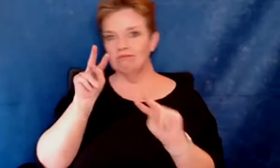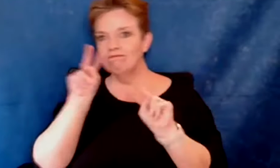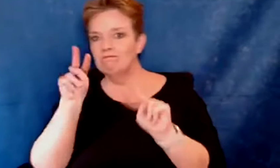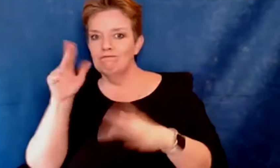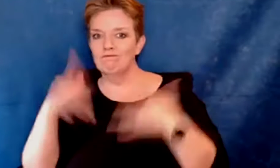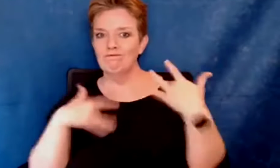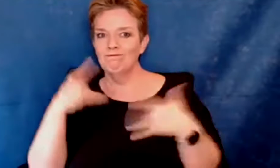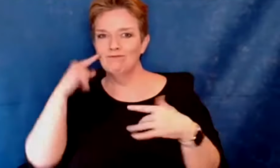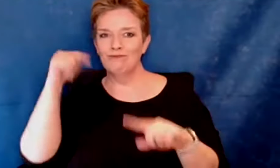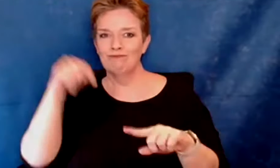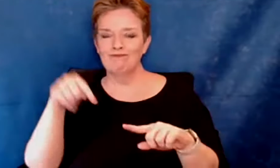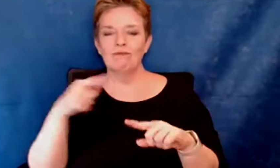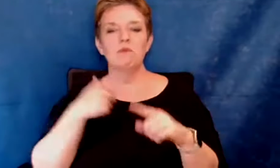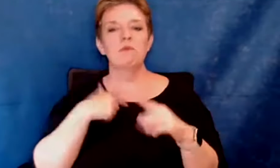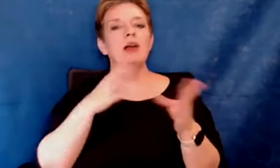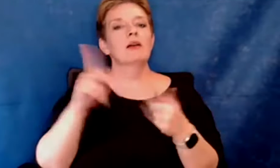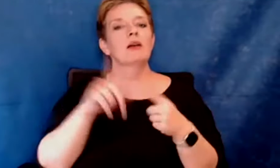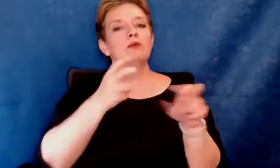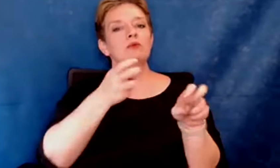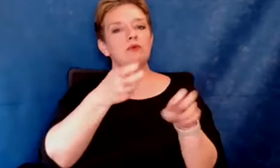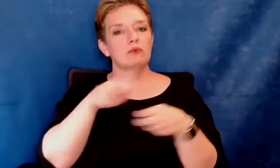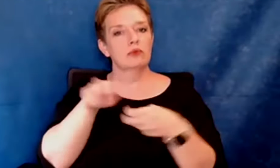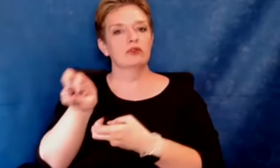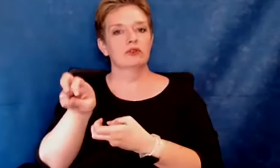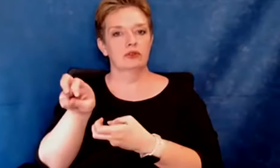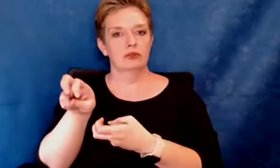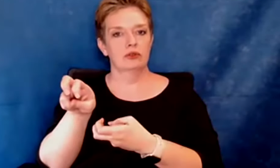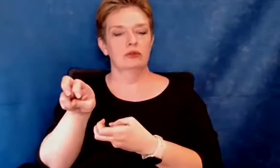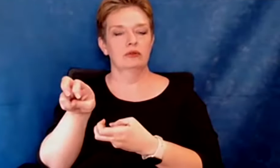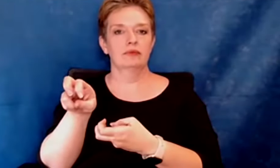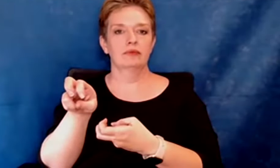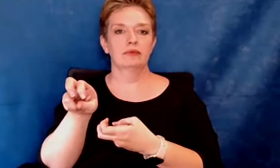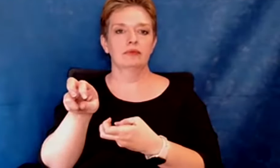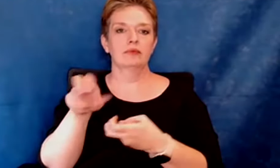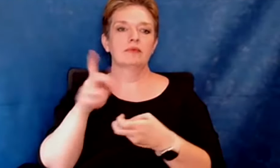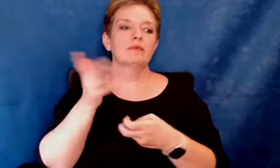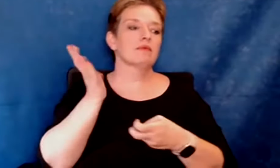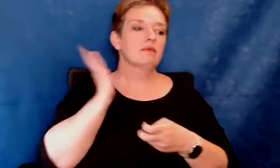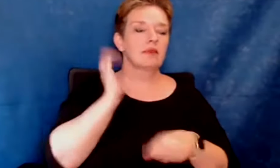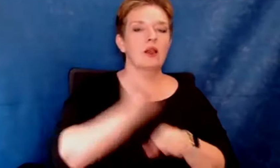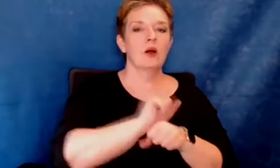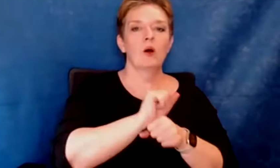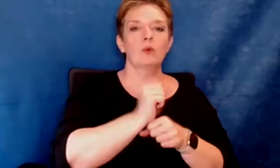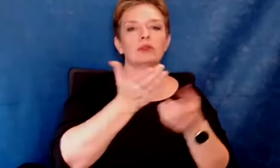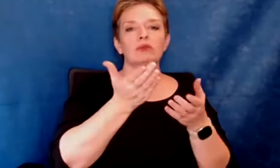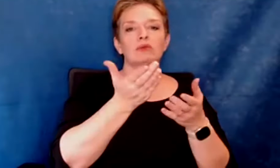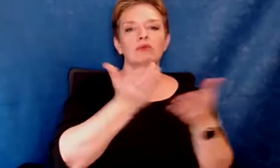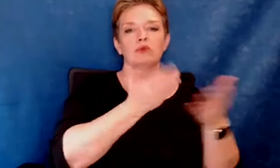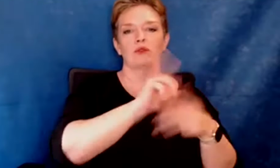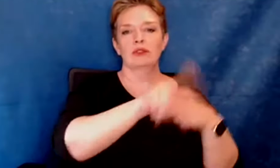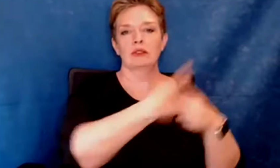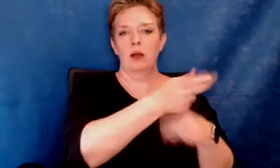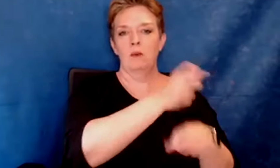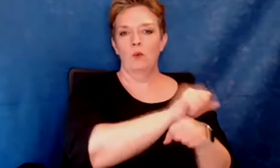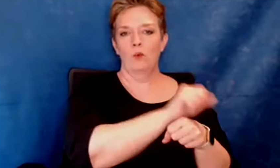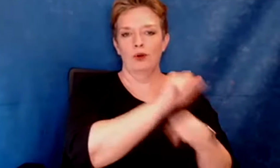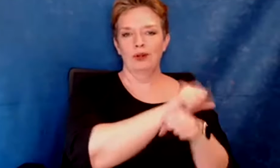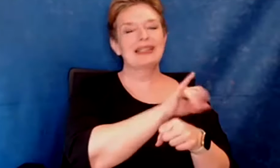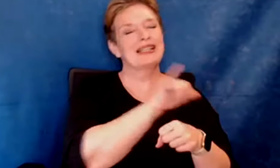making a bit of a transition out of the service industry. So I think, as many people did during the last few years